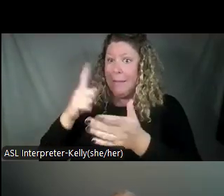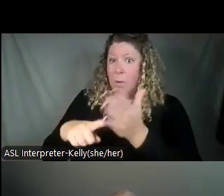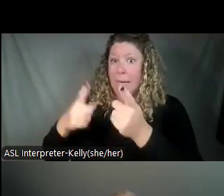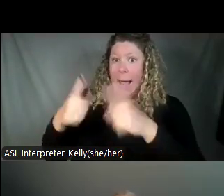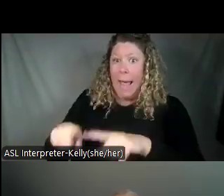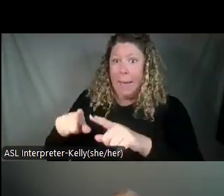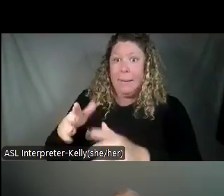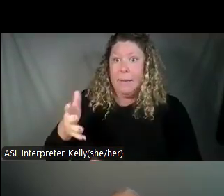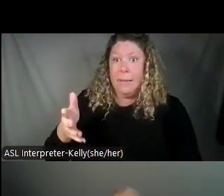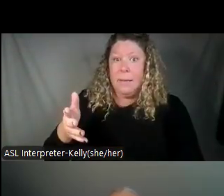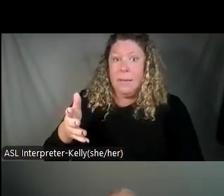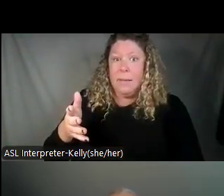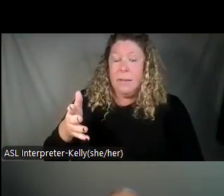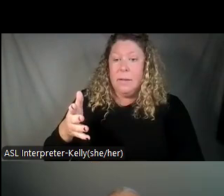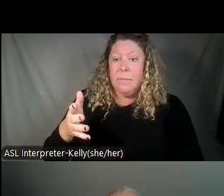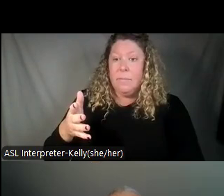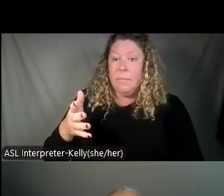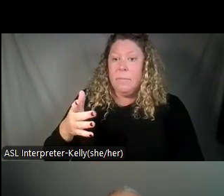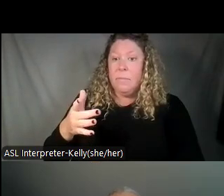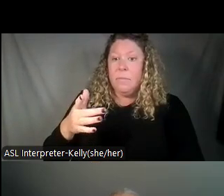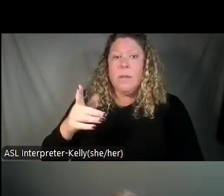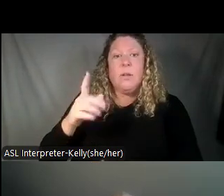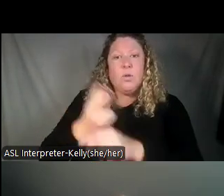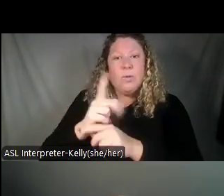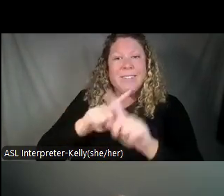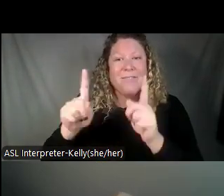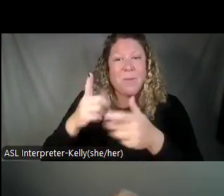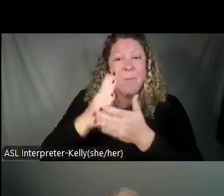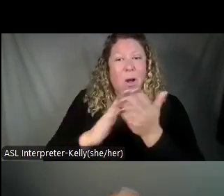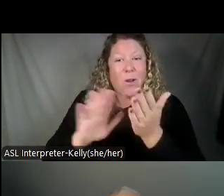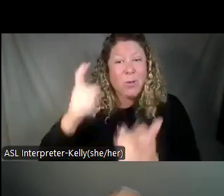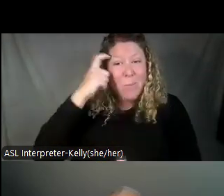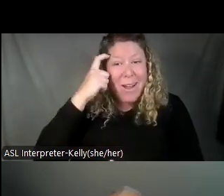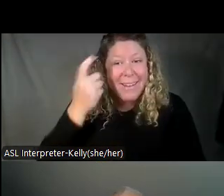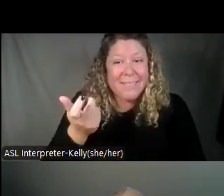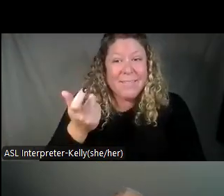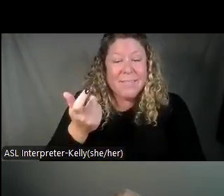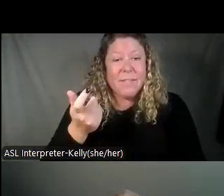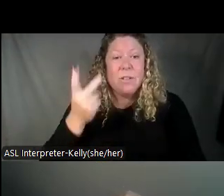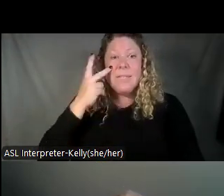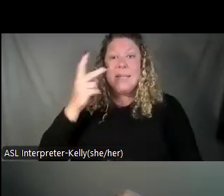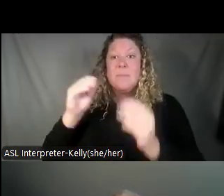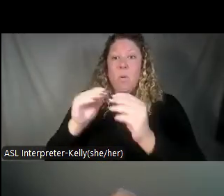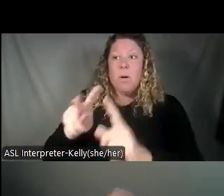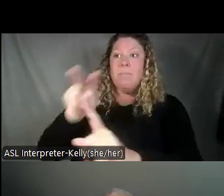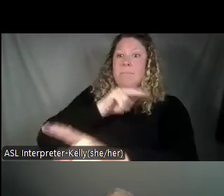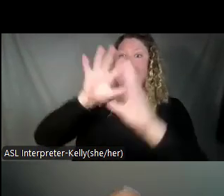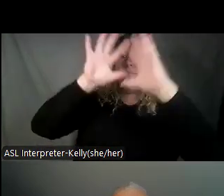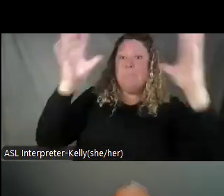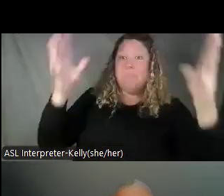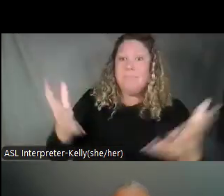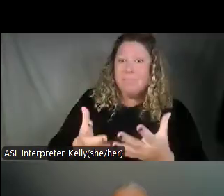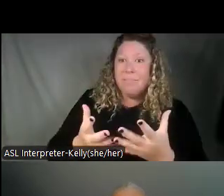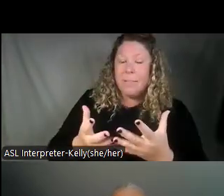able to engage a different part of your brain. You see things holistically instead of having to do it